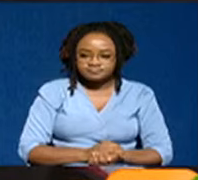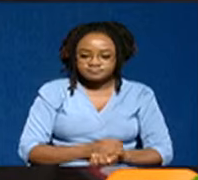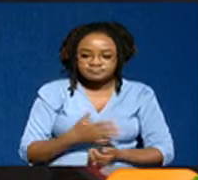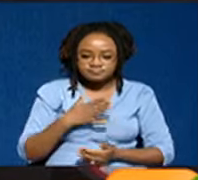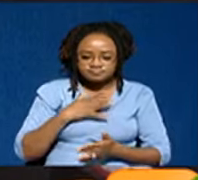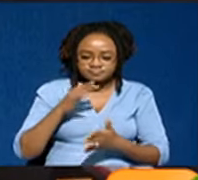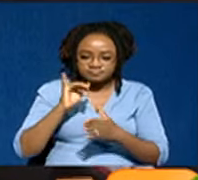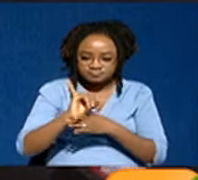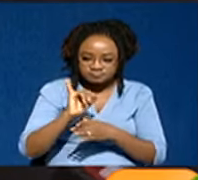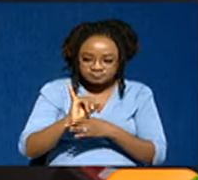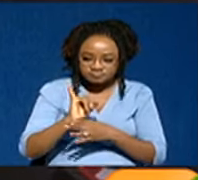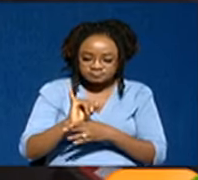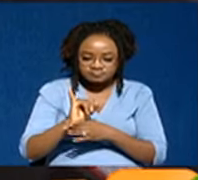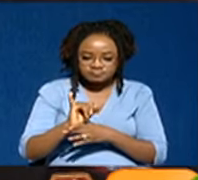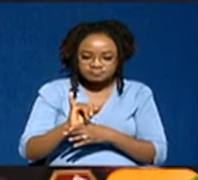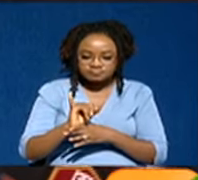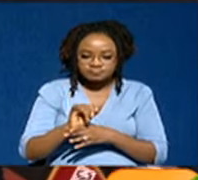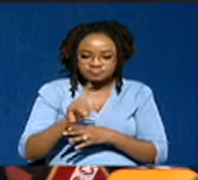paid